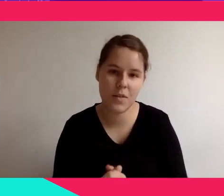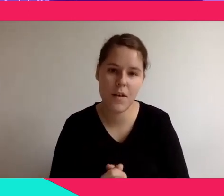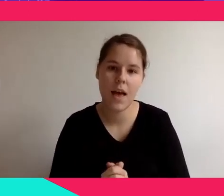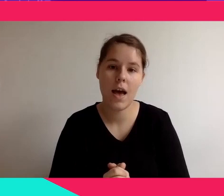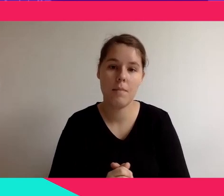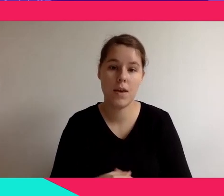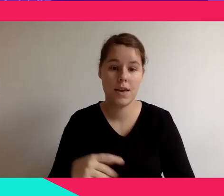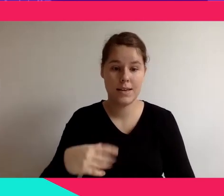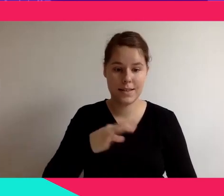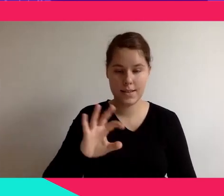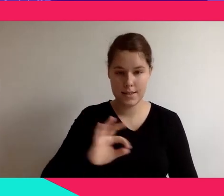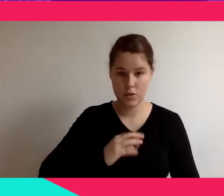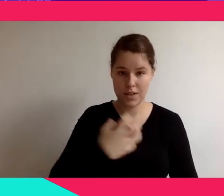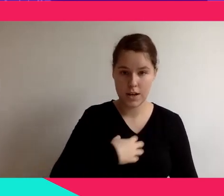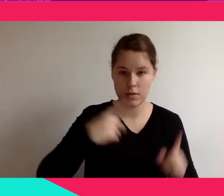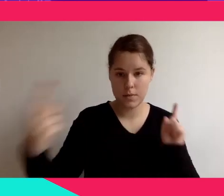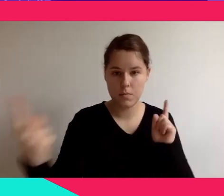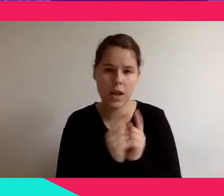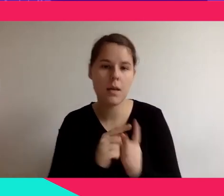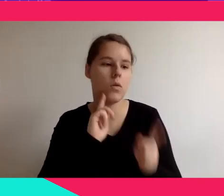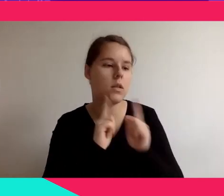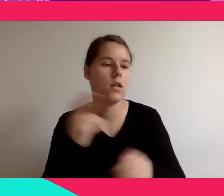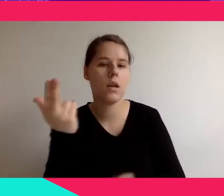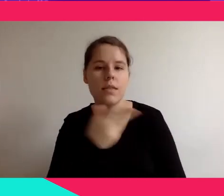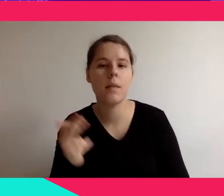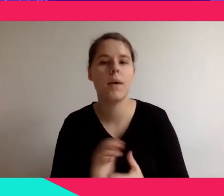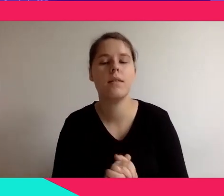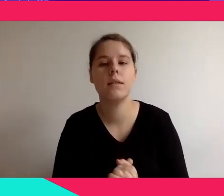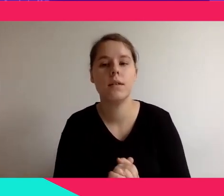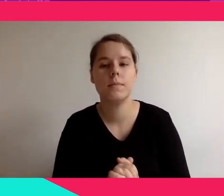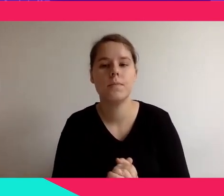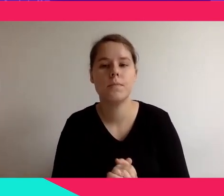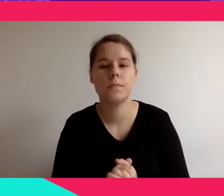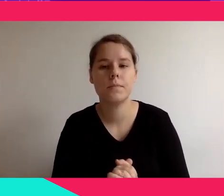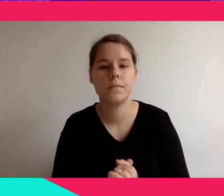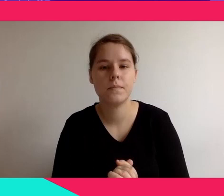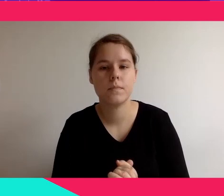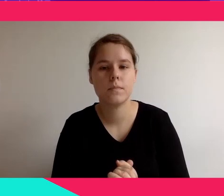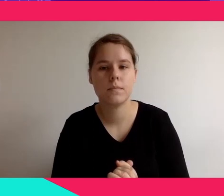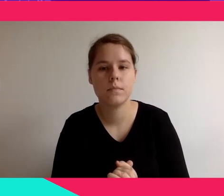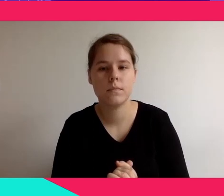and approaching a painting from the 16th century,